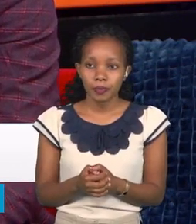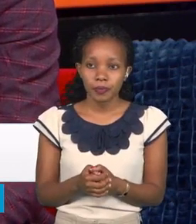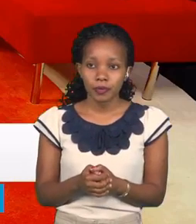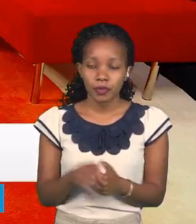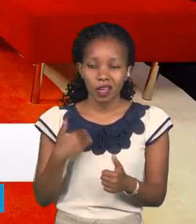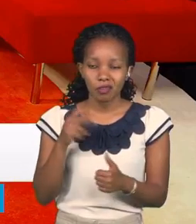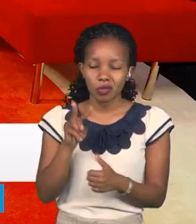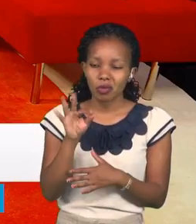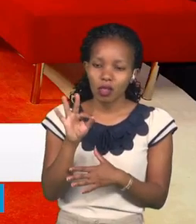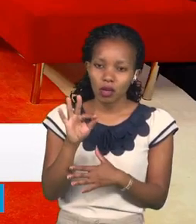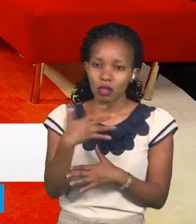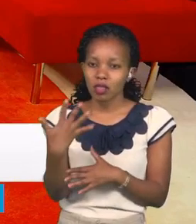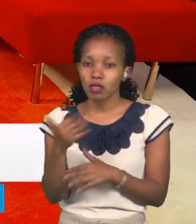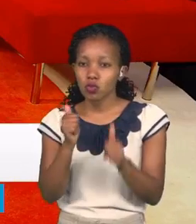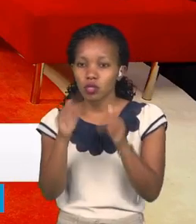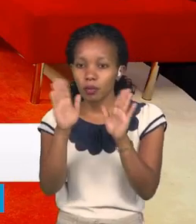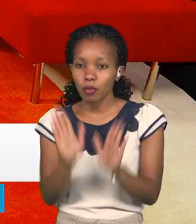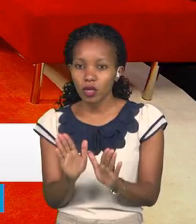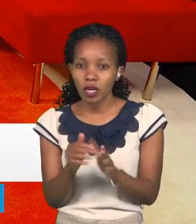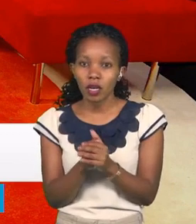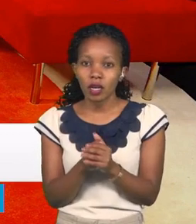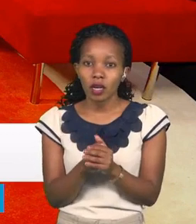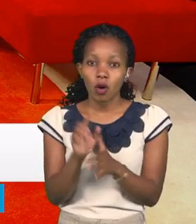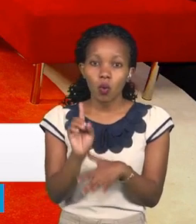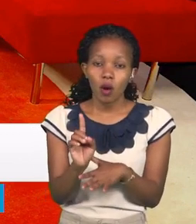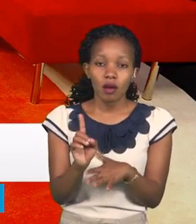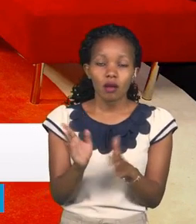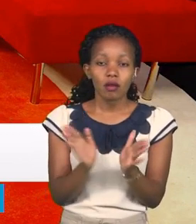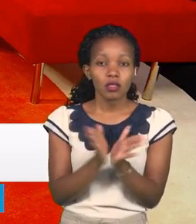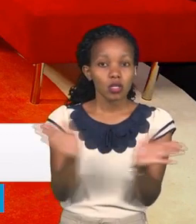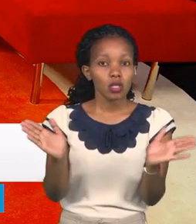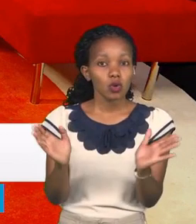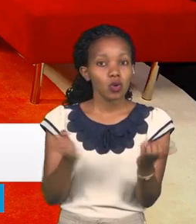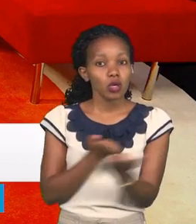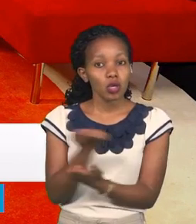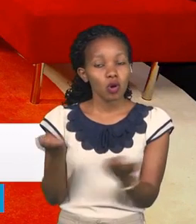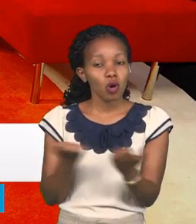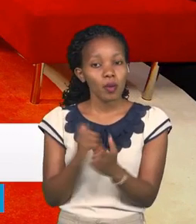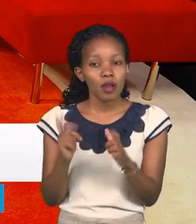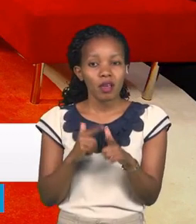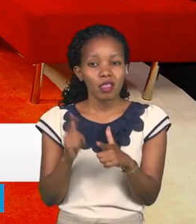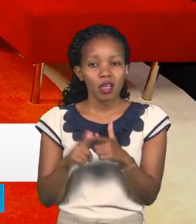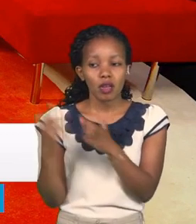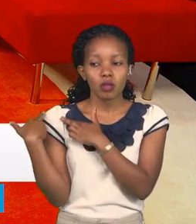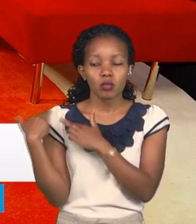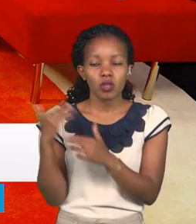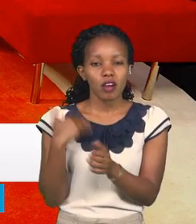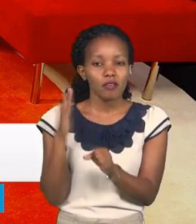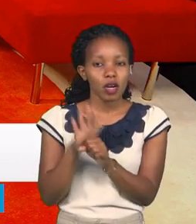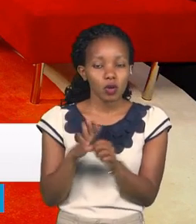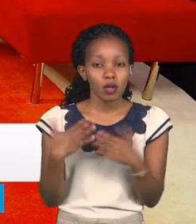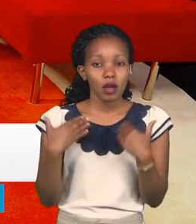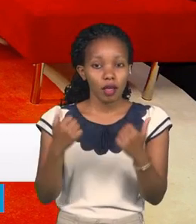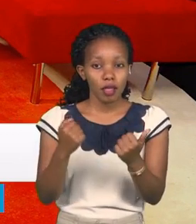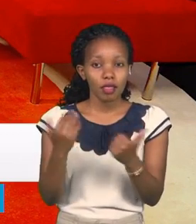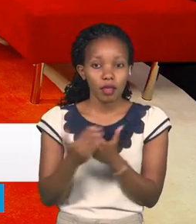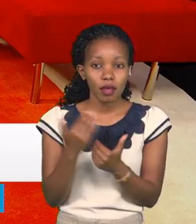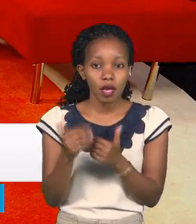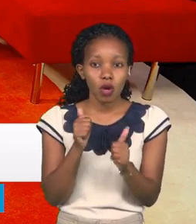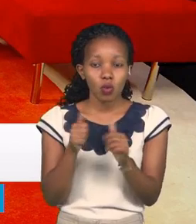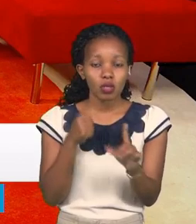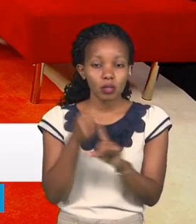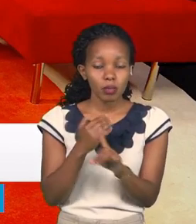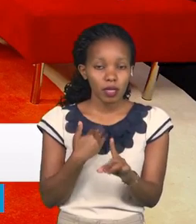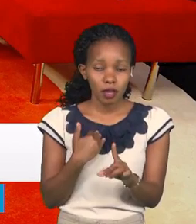There are two, three things very pertinent. One, the overall economy will always play a very major role on the healthcare that has an impact